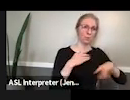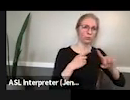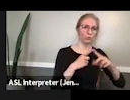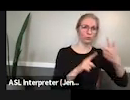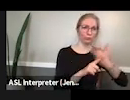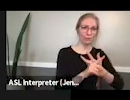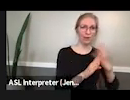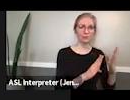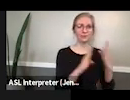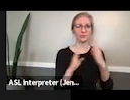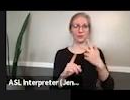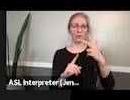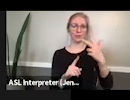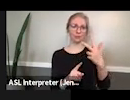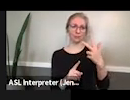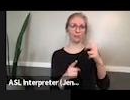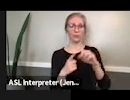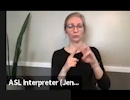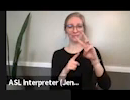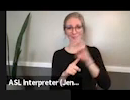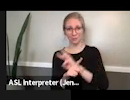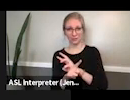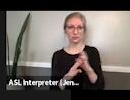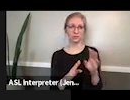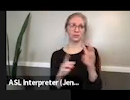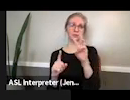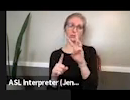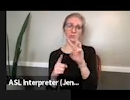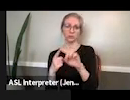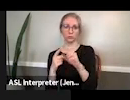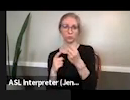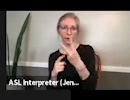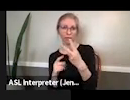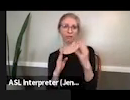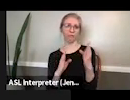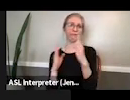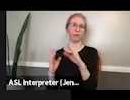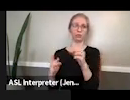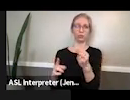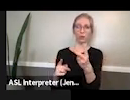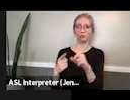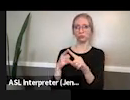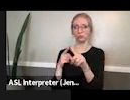then the second year of life. So this hearing range is different than the vision.